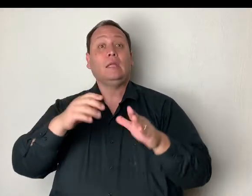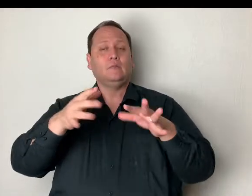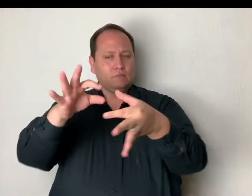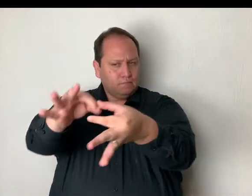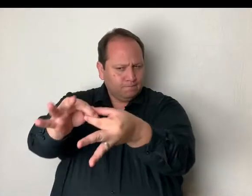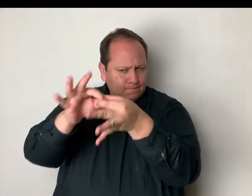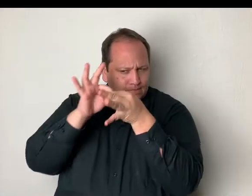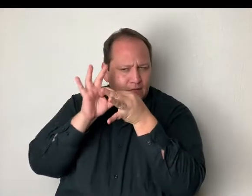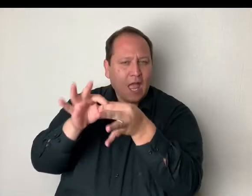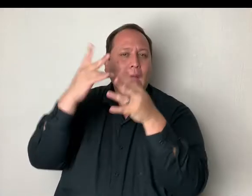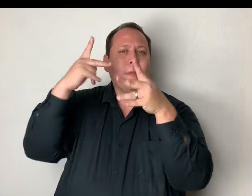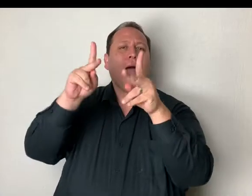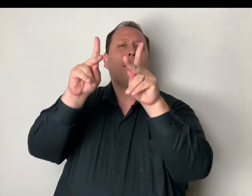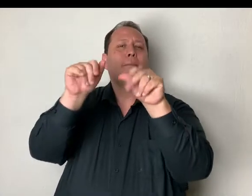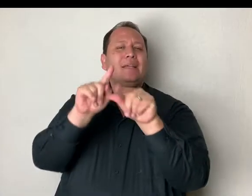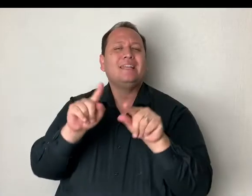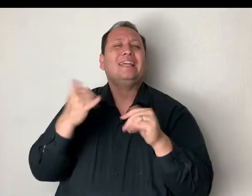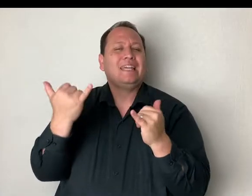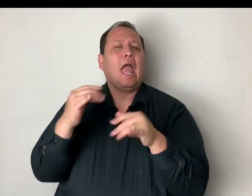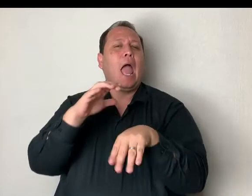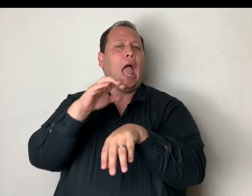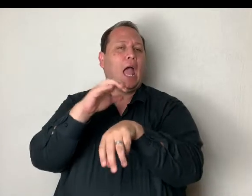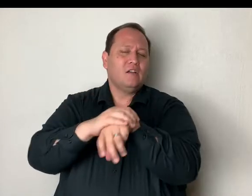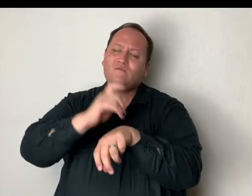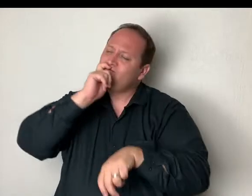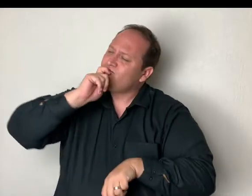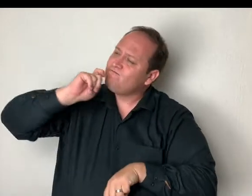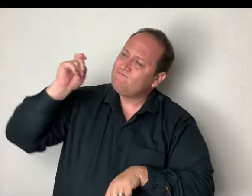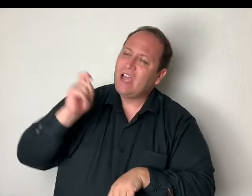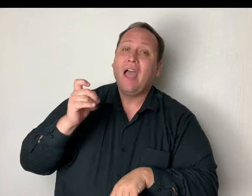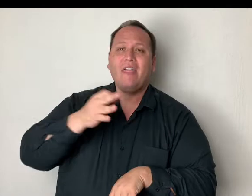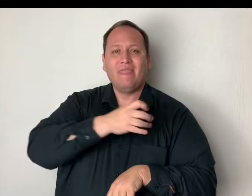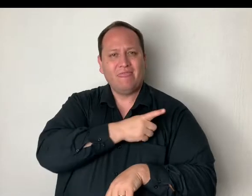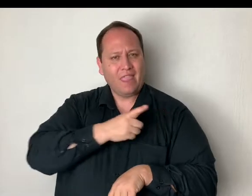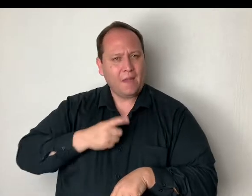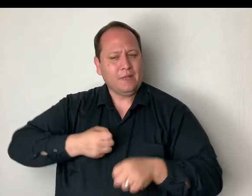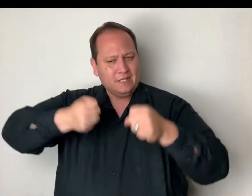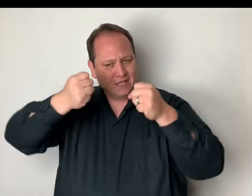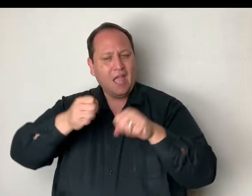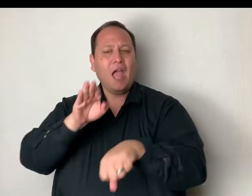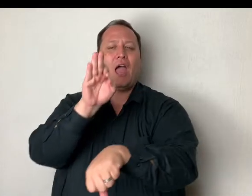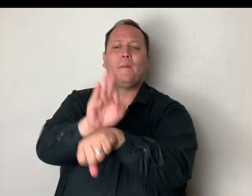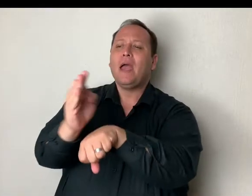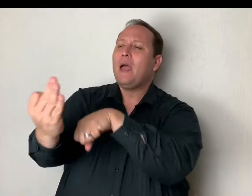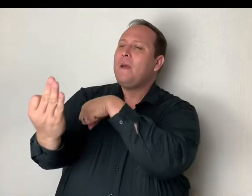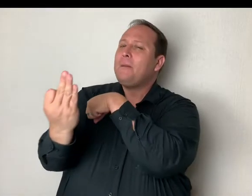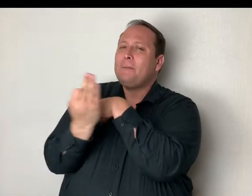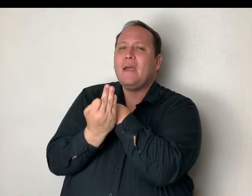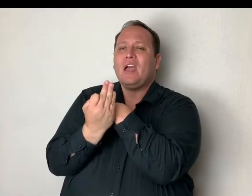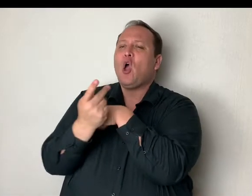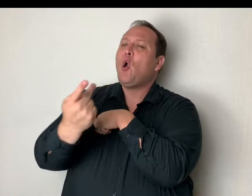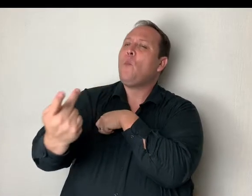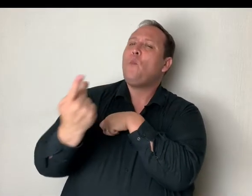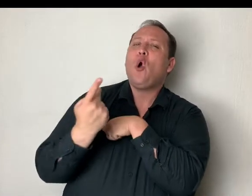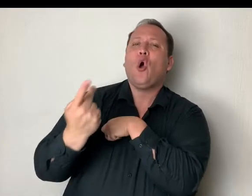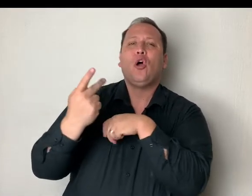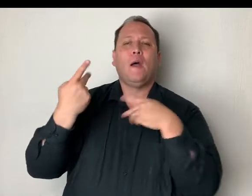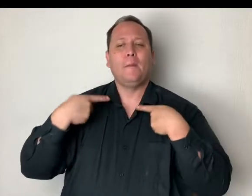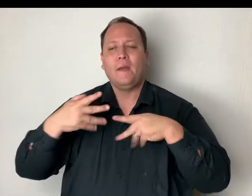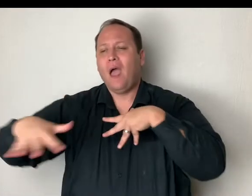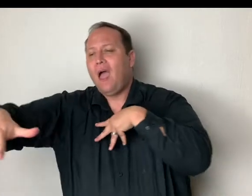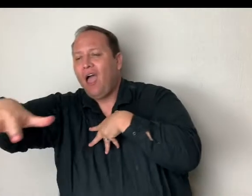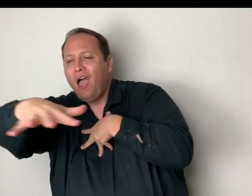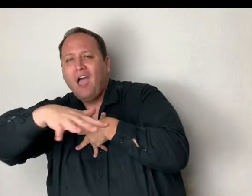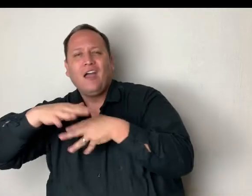friendship, which shall confer reciprocal benefits upon the citizens of both and ensure the concord, harmony,